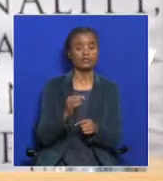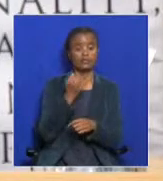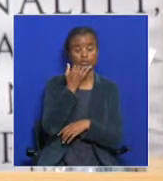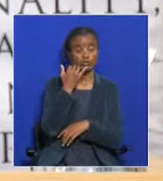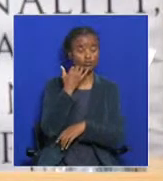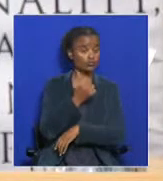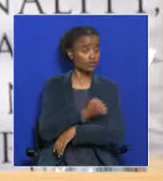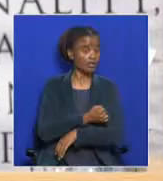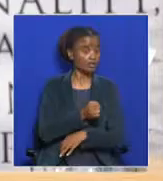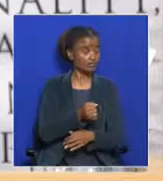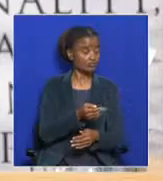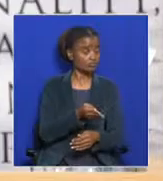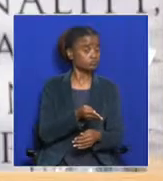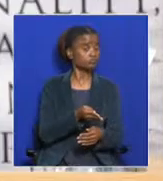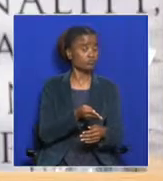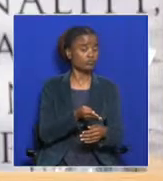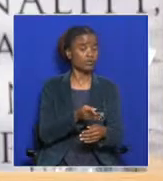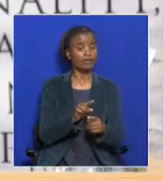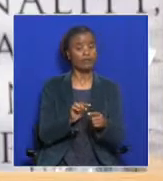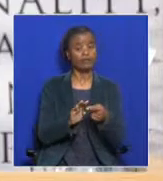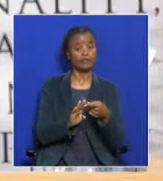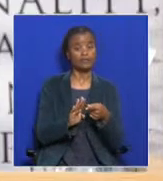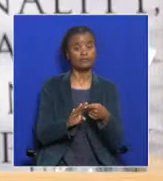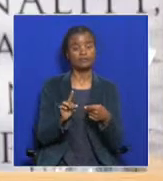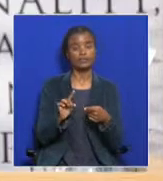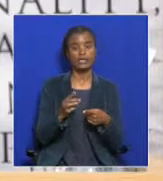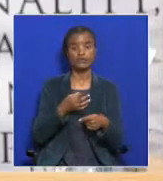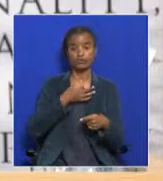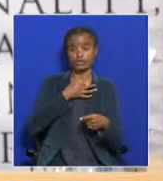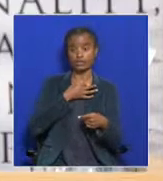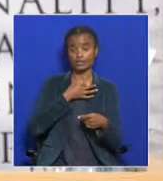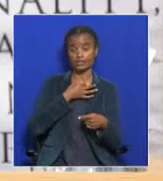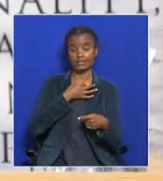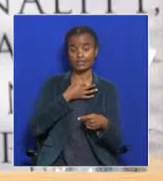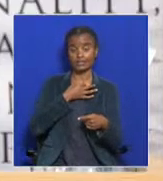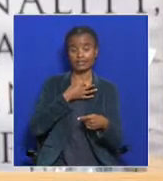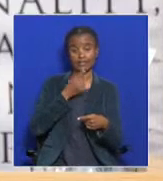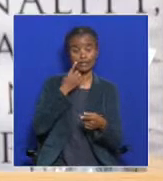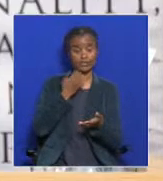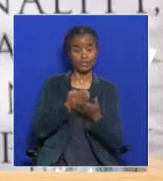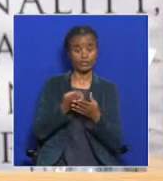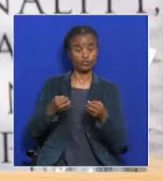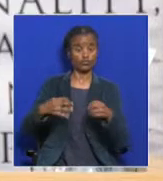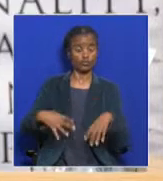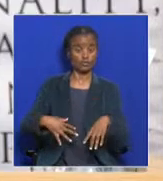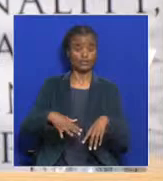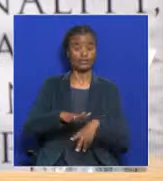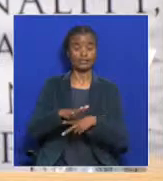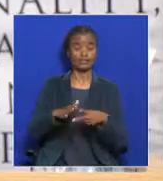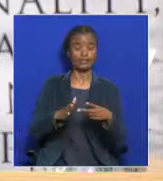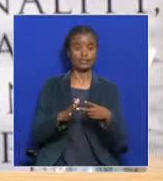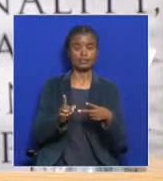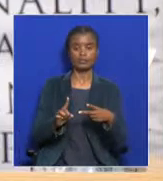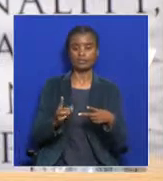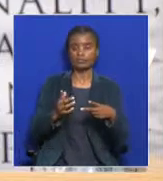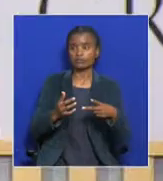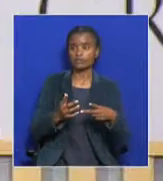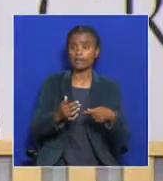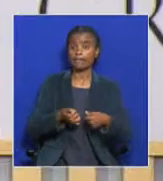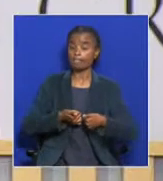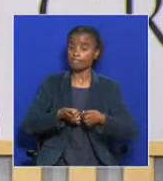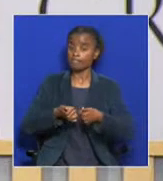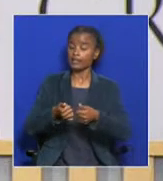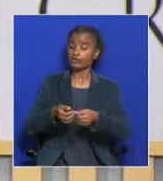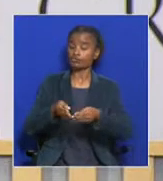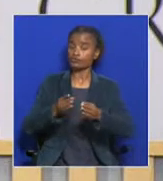of losing the only evidence you have, but secondly, the fact that they'll end up on the streets. Those